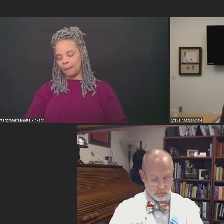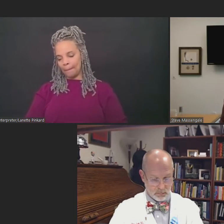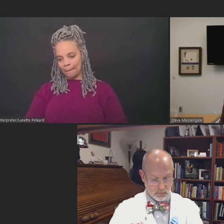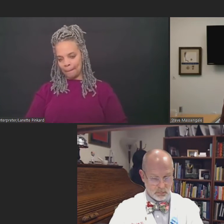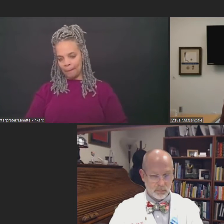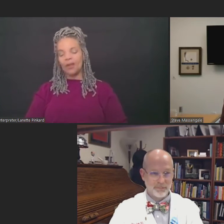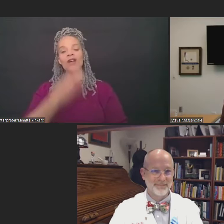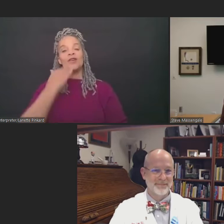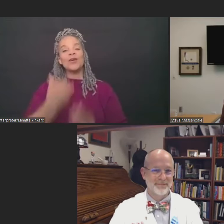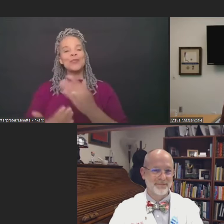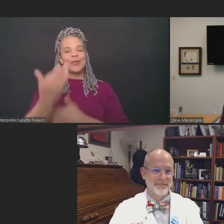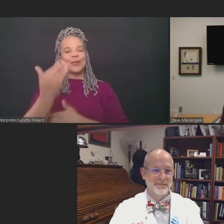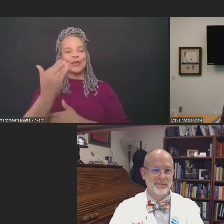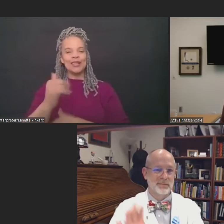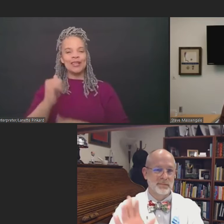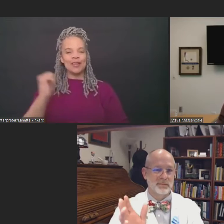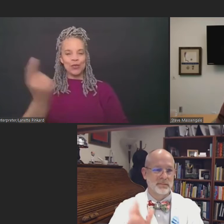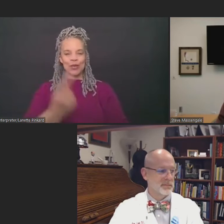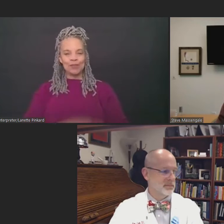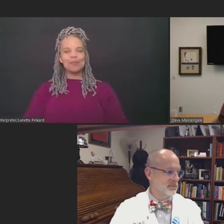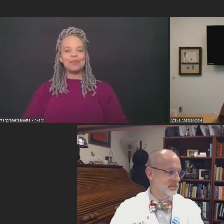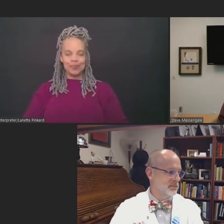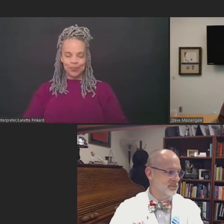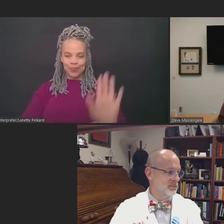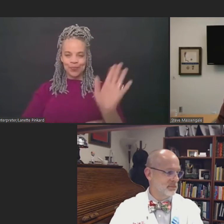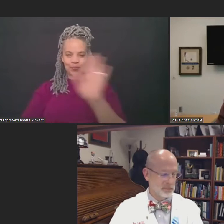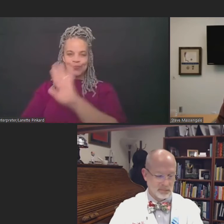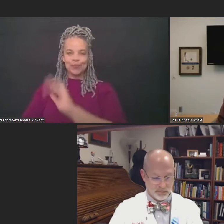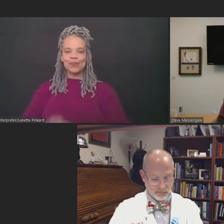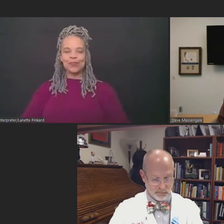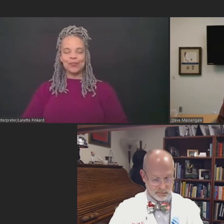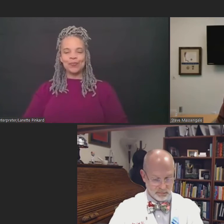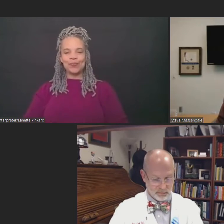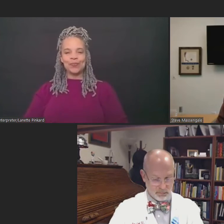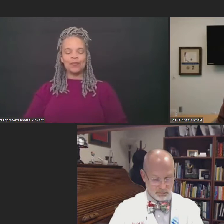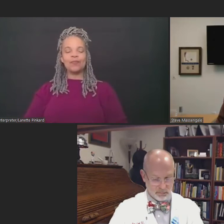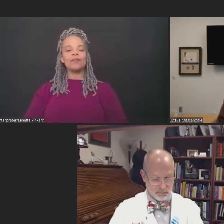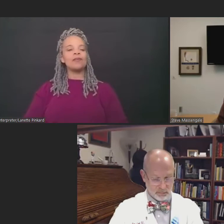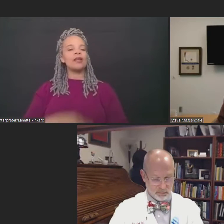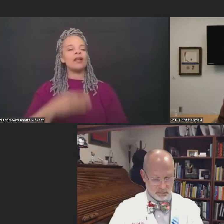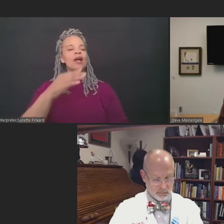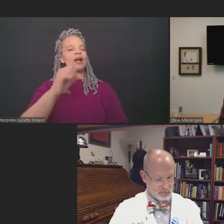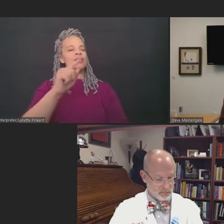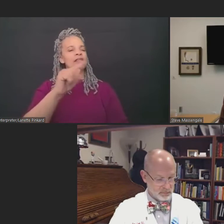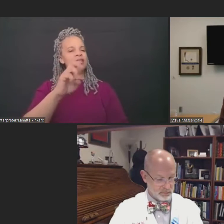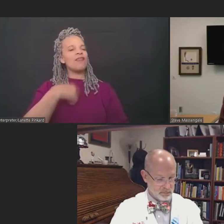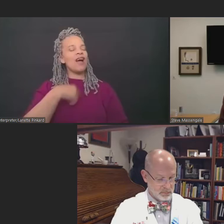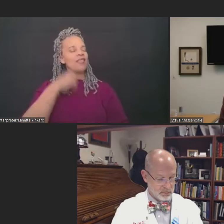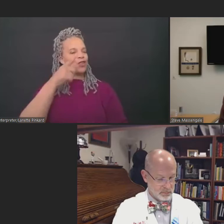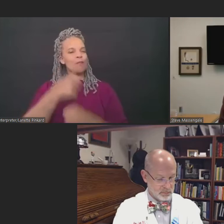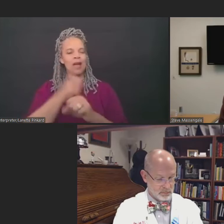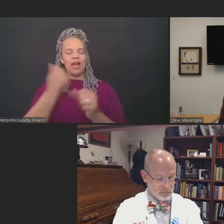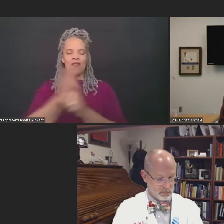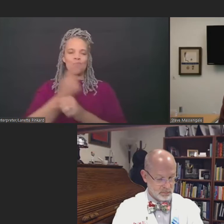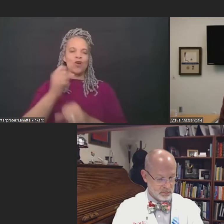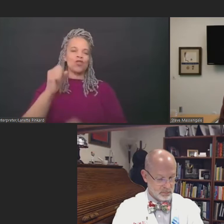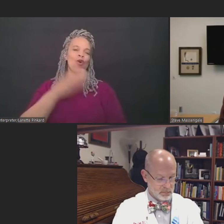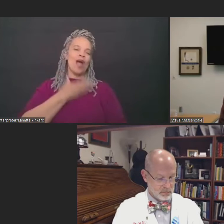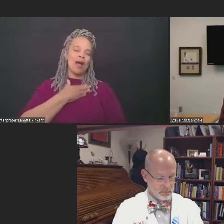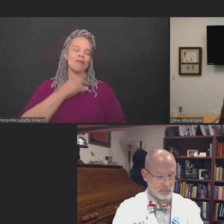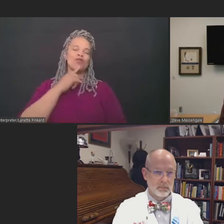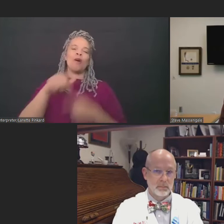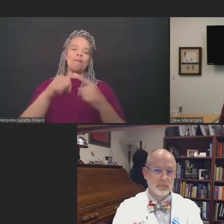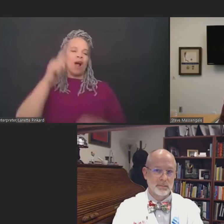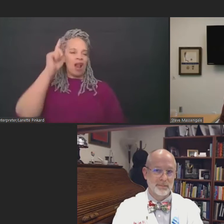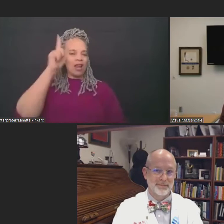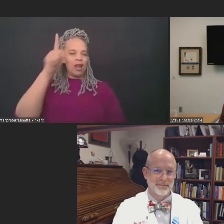Good morning, everybody. Good morning. Steve, I think, Steve, you made everybody so happy when you talked about Lubbock opening up